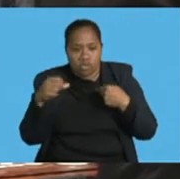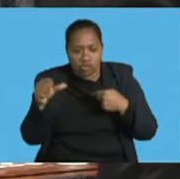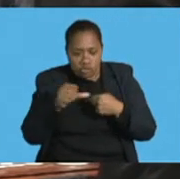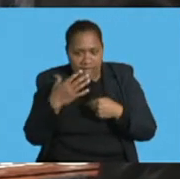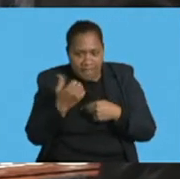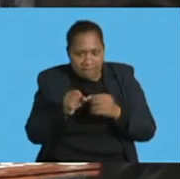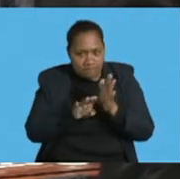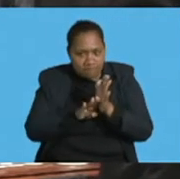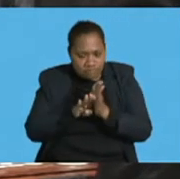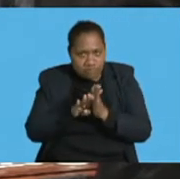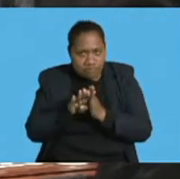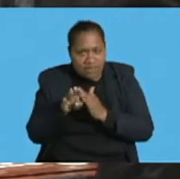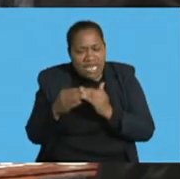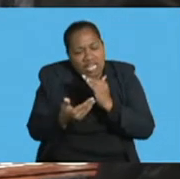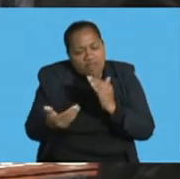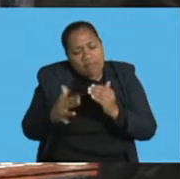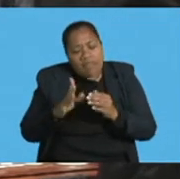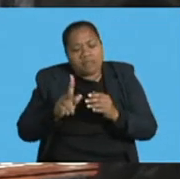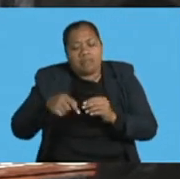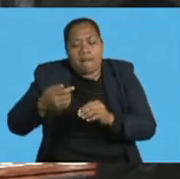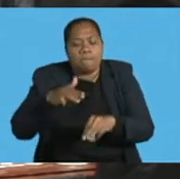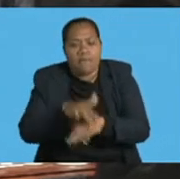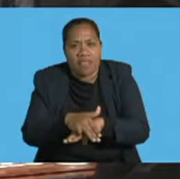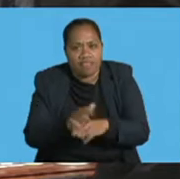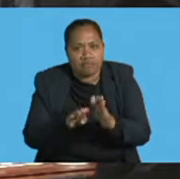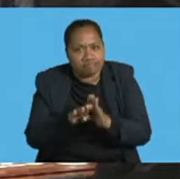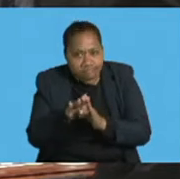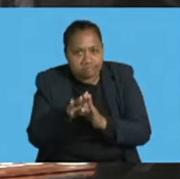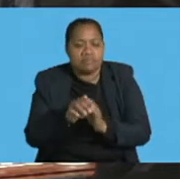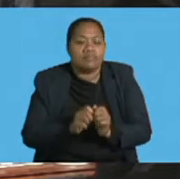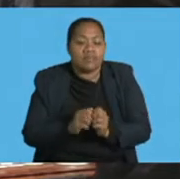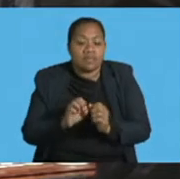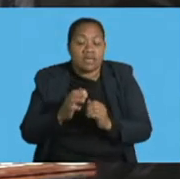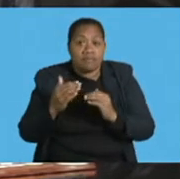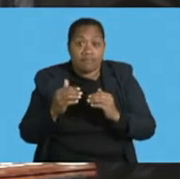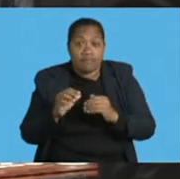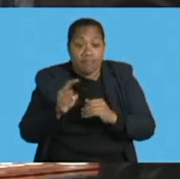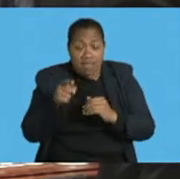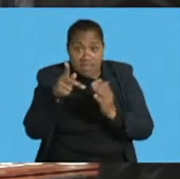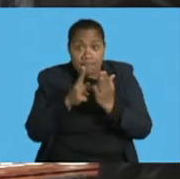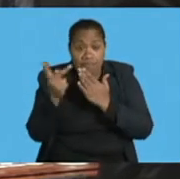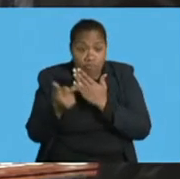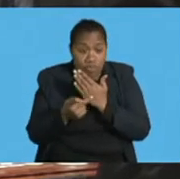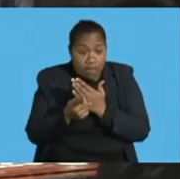maybe within a month's time or so. We're hoping. The Speaker said the above programs is approximately